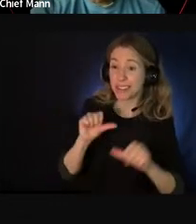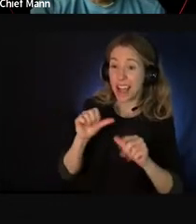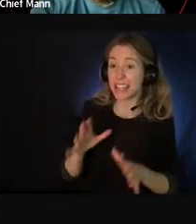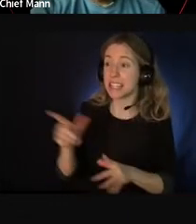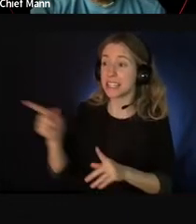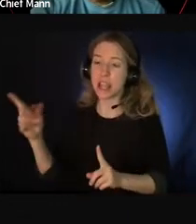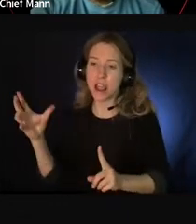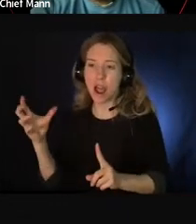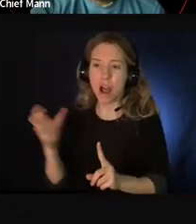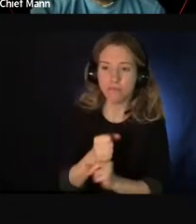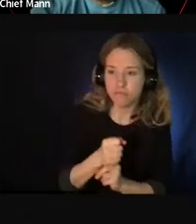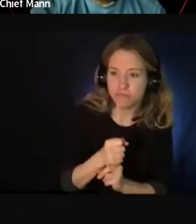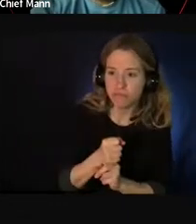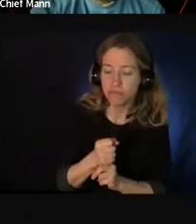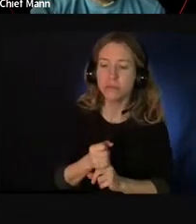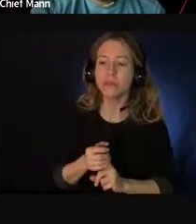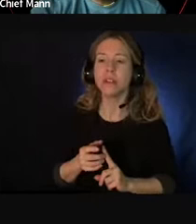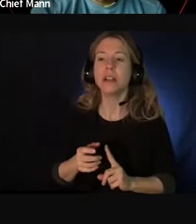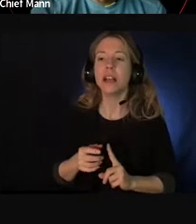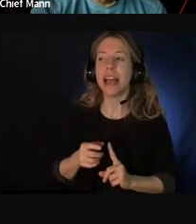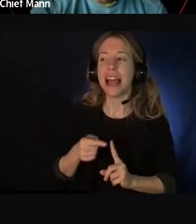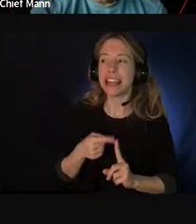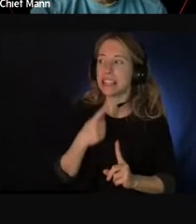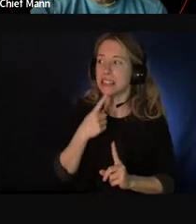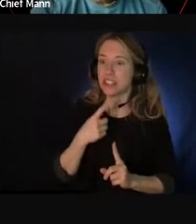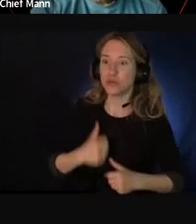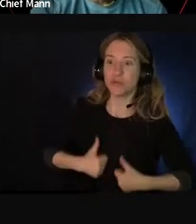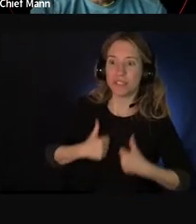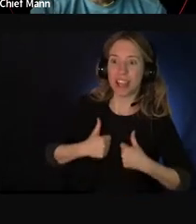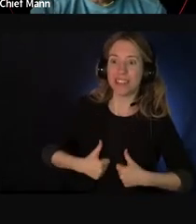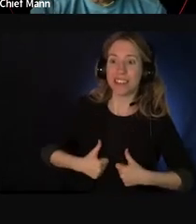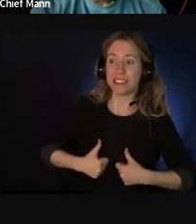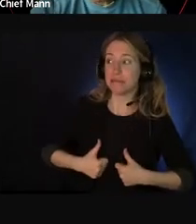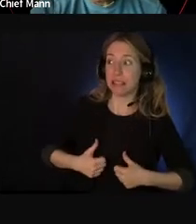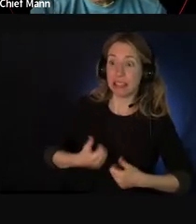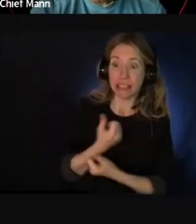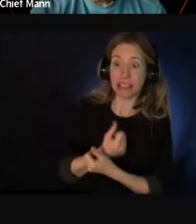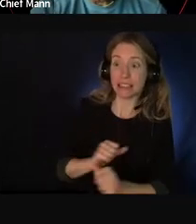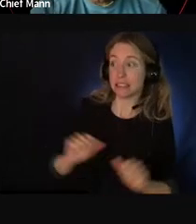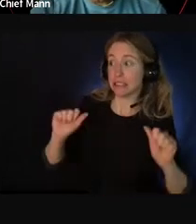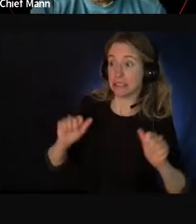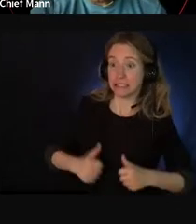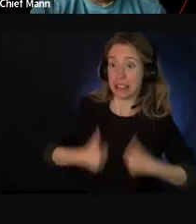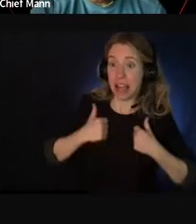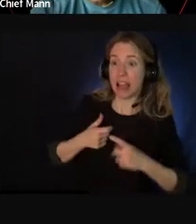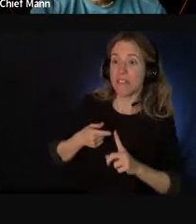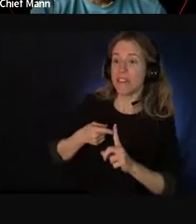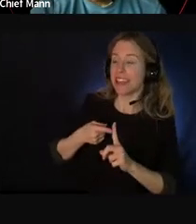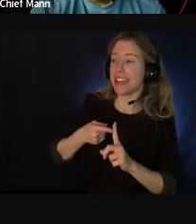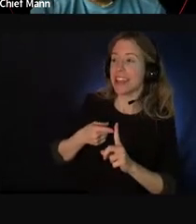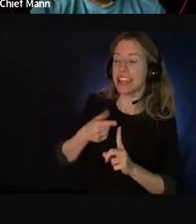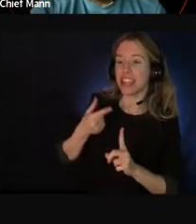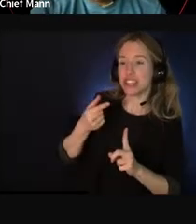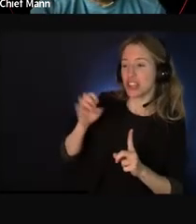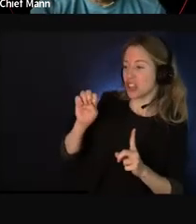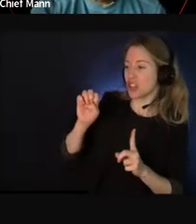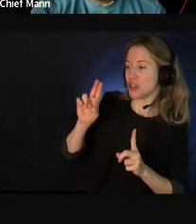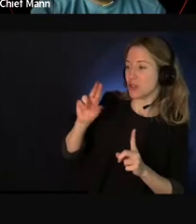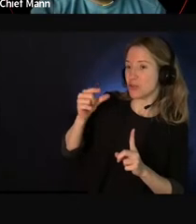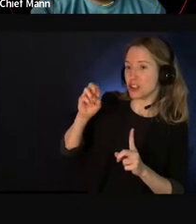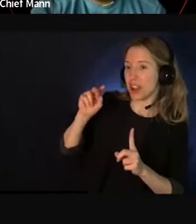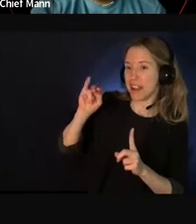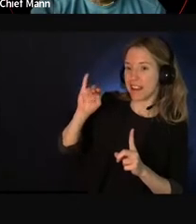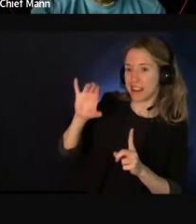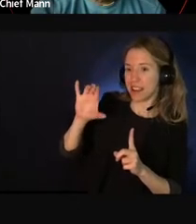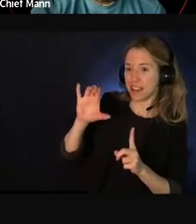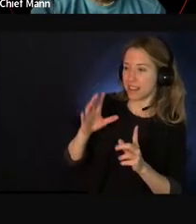offered the study of eugenics to Adolf Hitler and his people. And what we know today was that what was